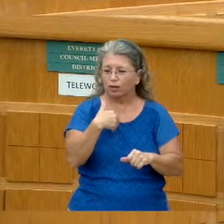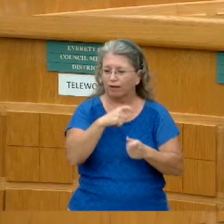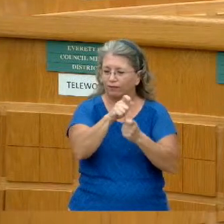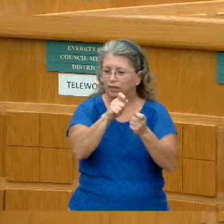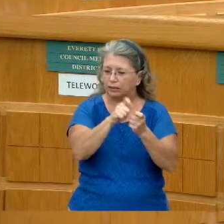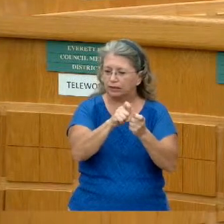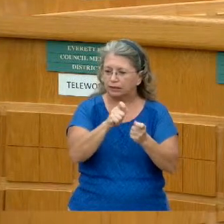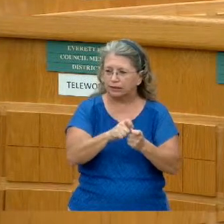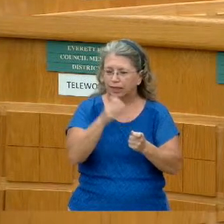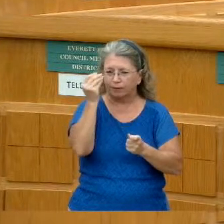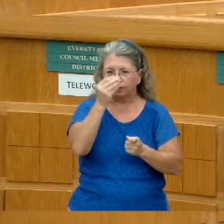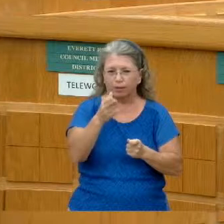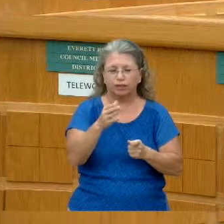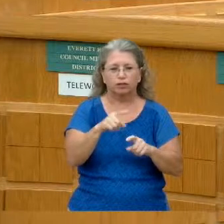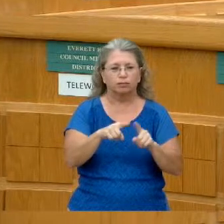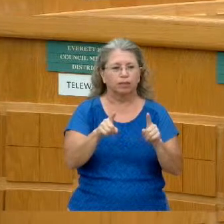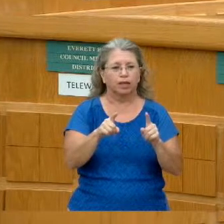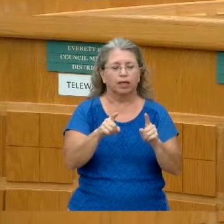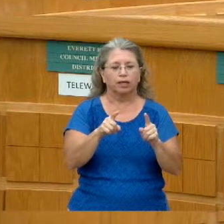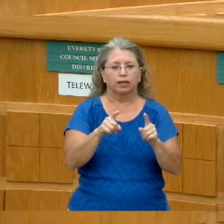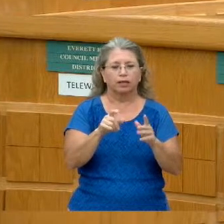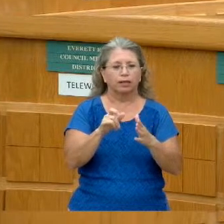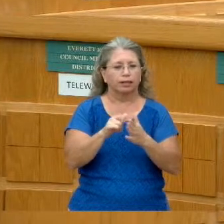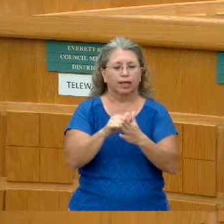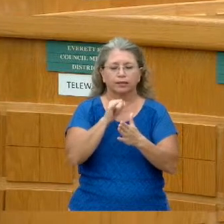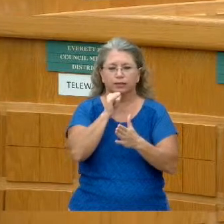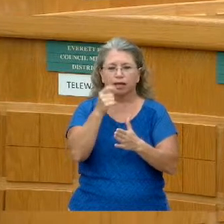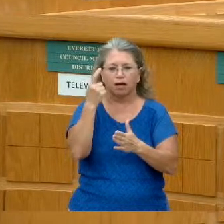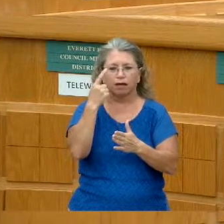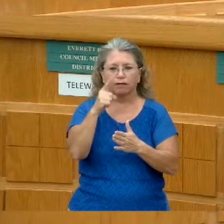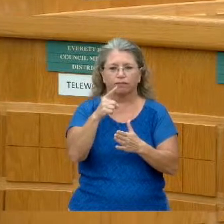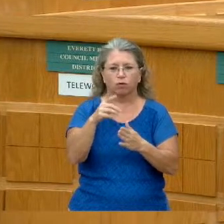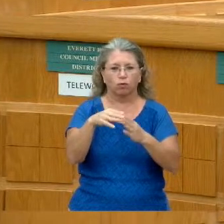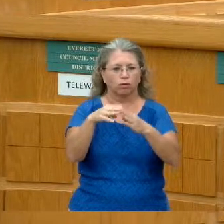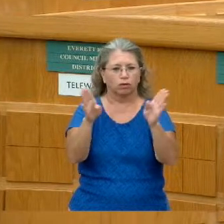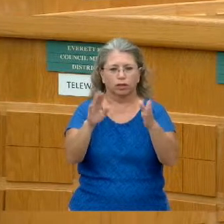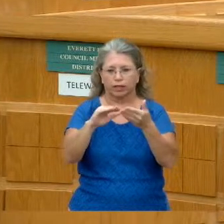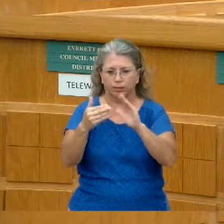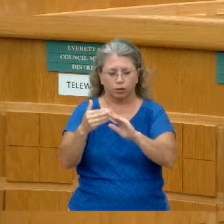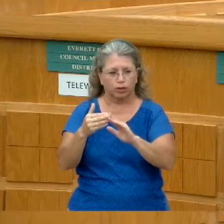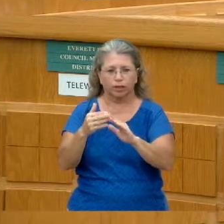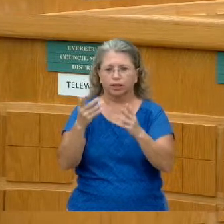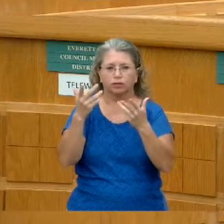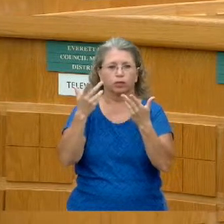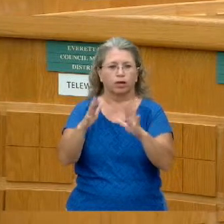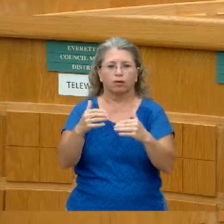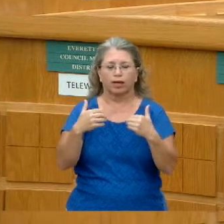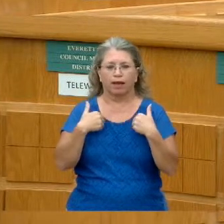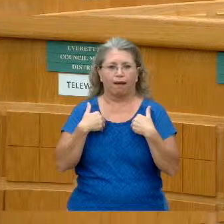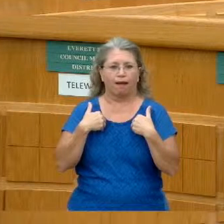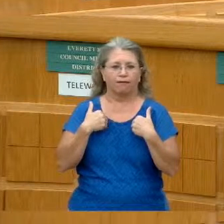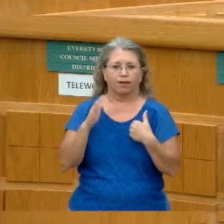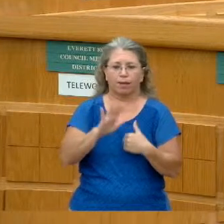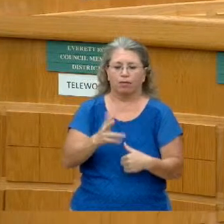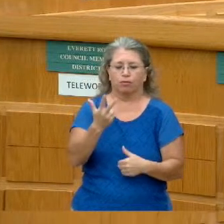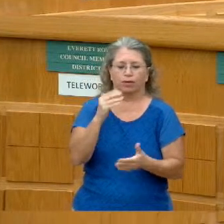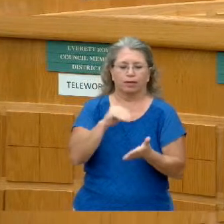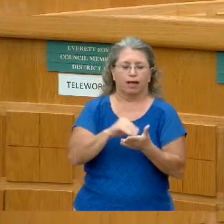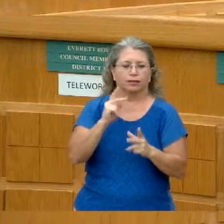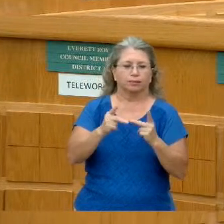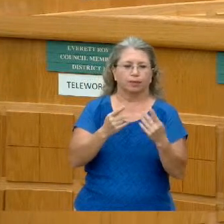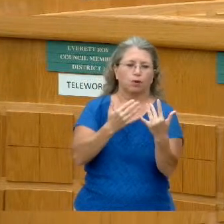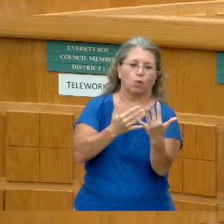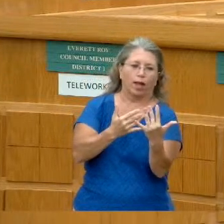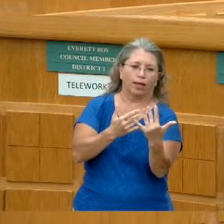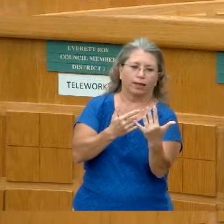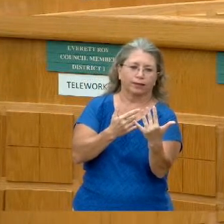that won't help the community that needs a test, because we already have several thousand, as many as 3,000 persons waiting to get tested. And